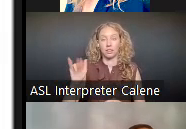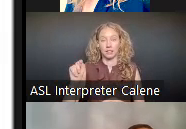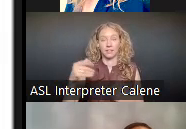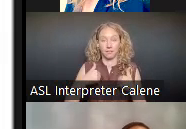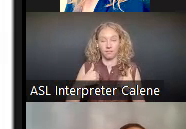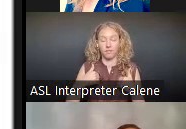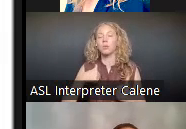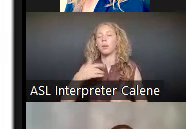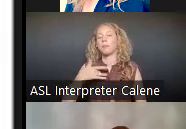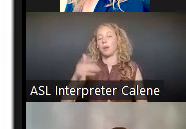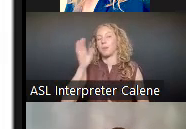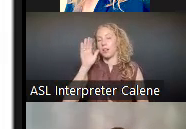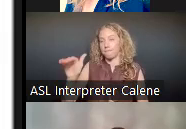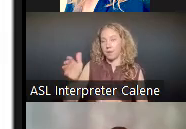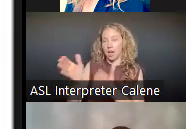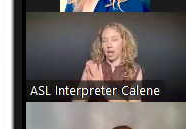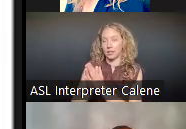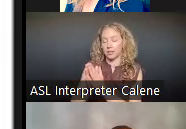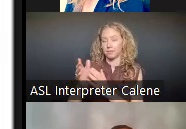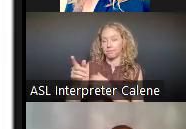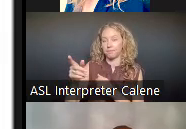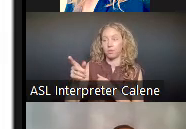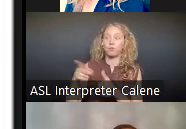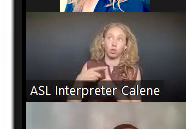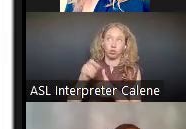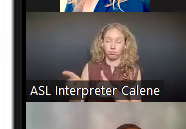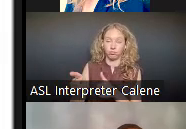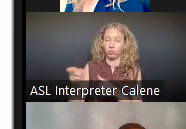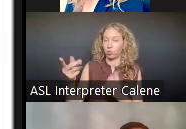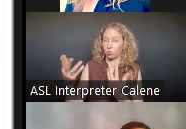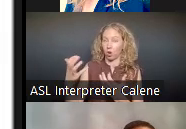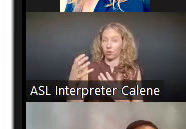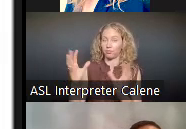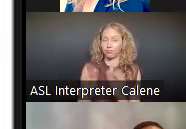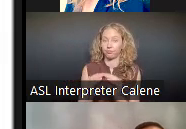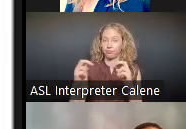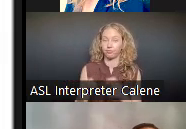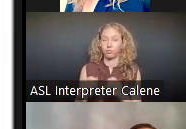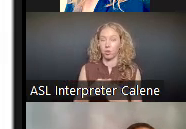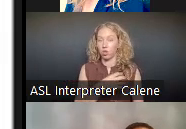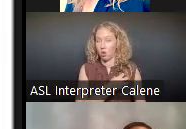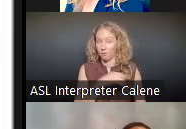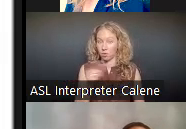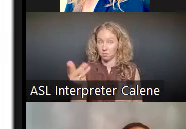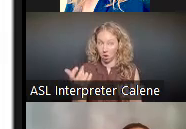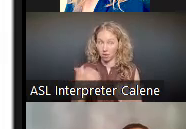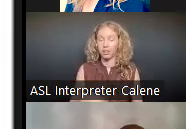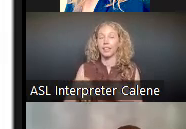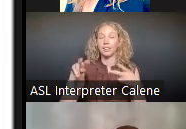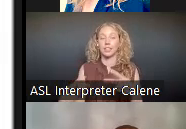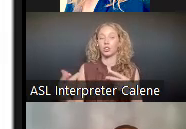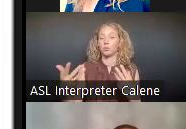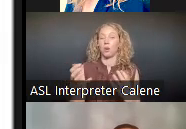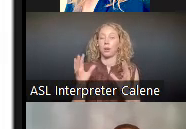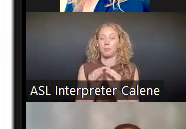we usually ask them, one, would they like to meet with law enforcement, right? And two, would they like to meet with